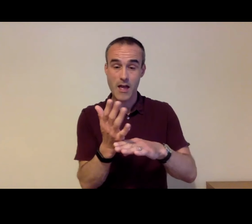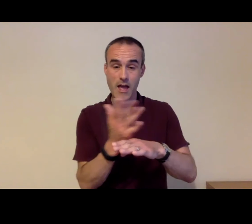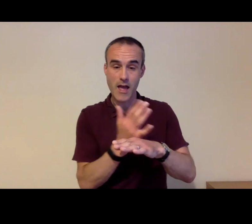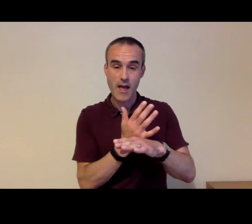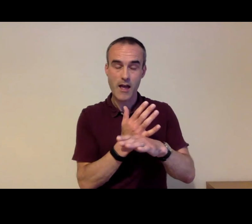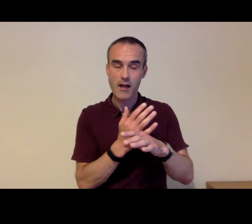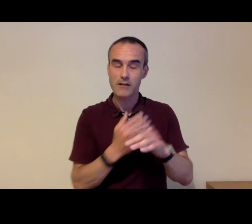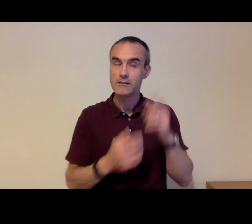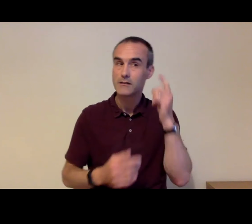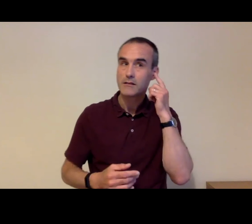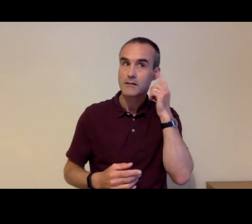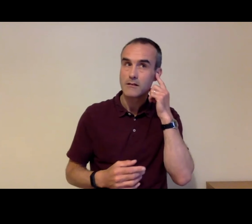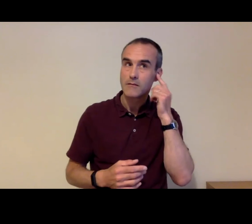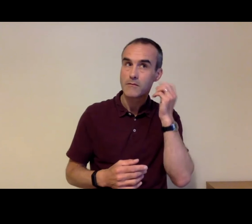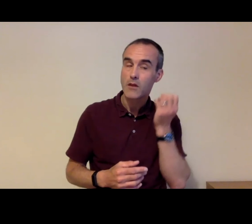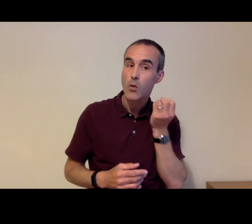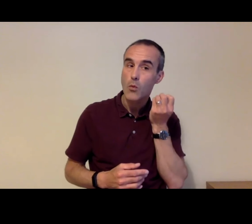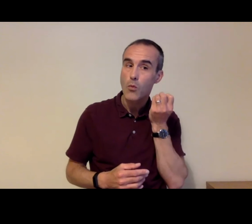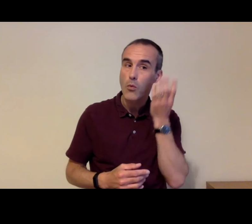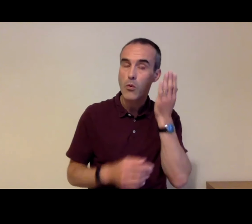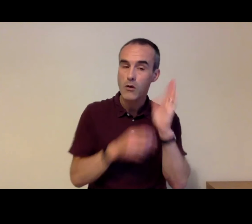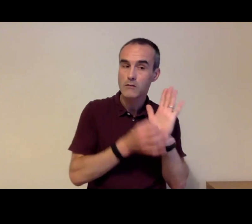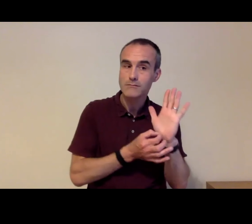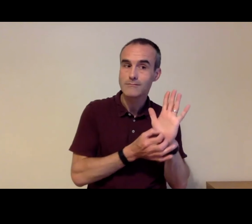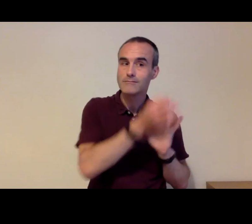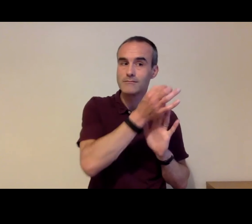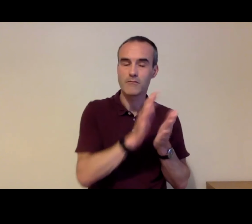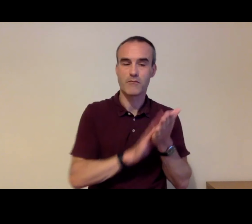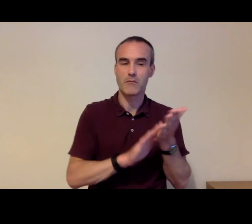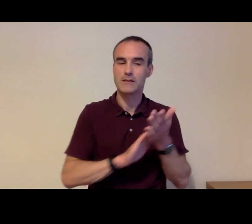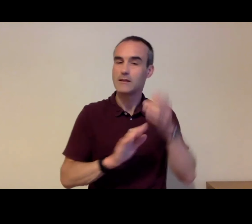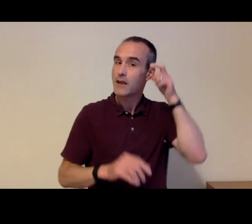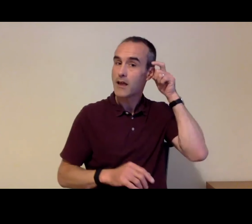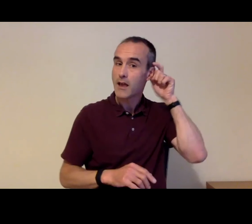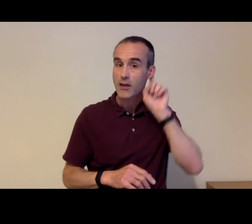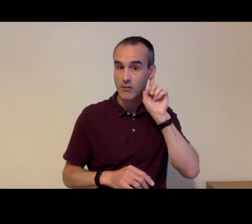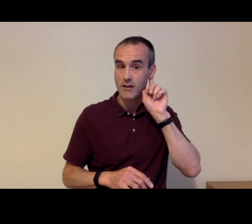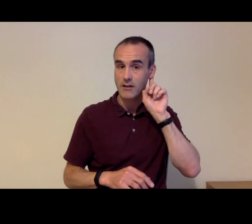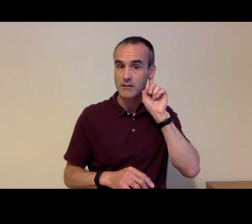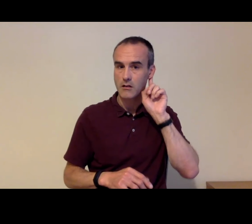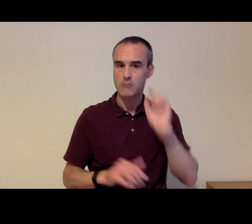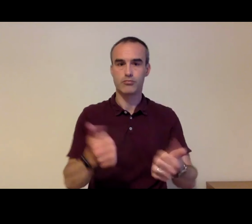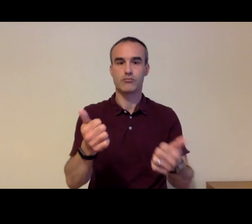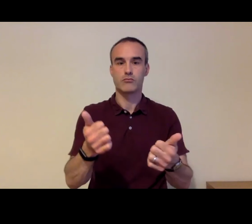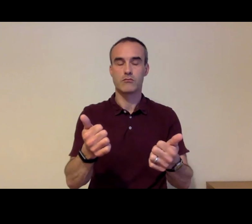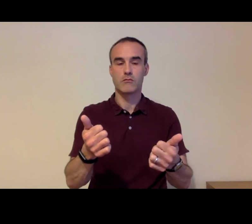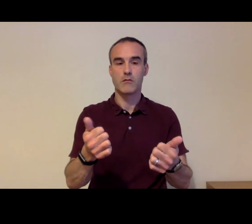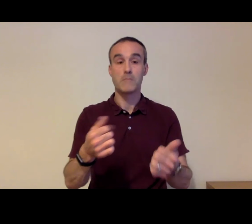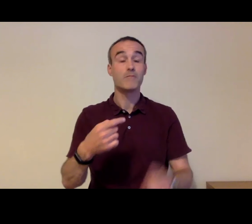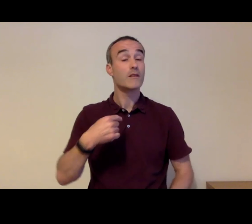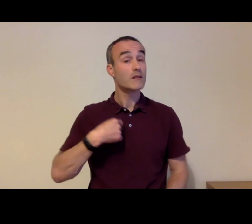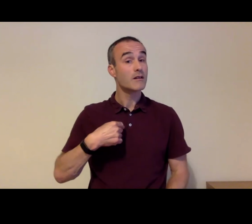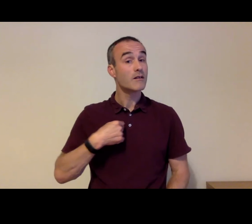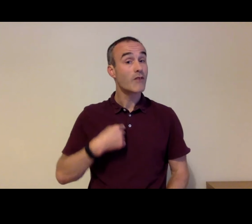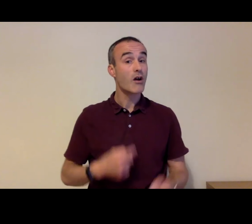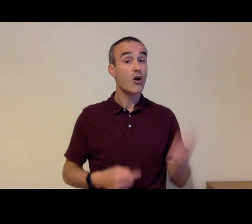again. That would be a major achievement for me. But of course, if I go to a cochlear implant, it's probably unlikely to be